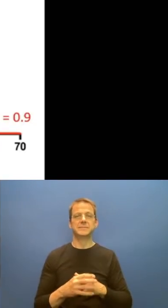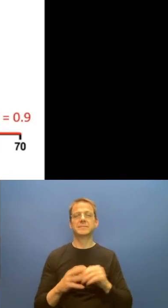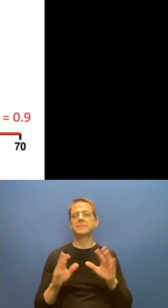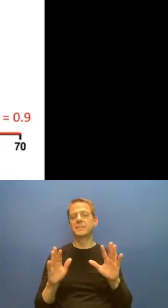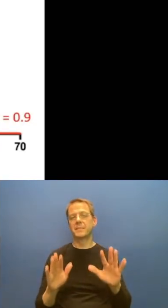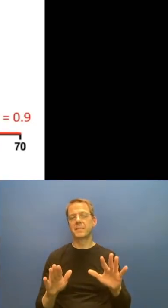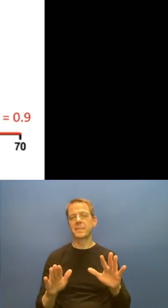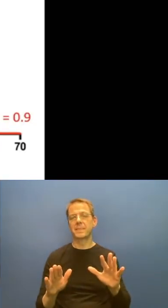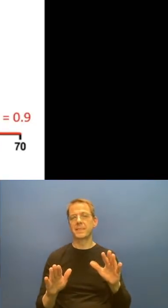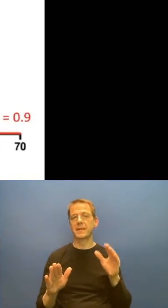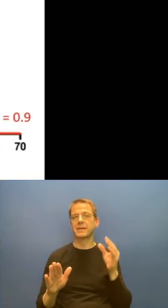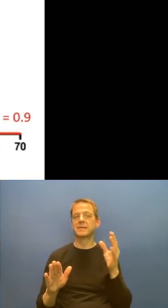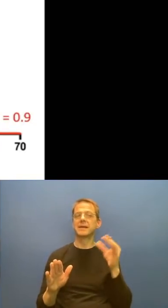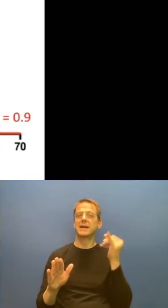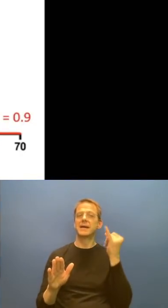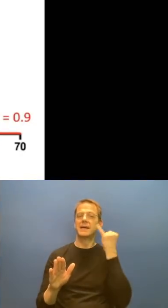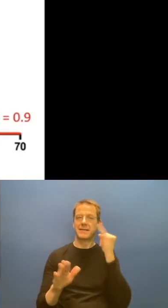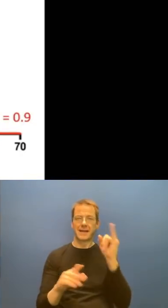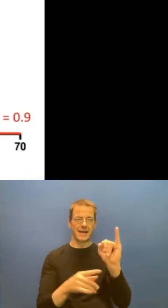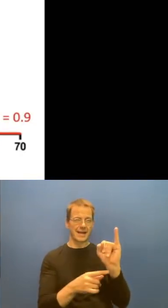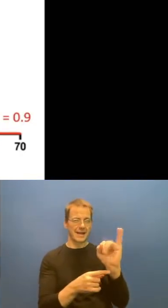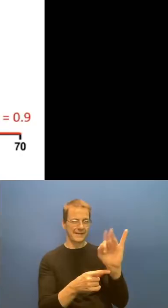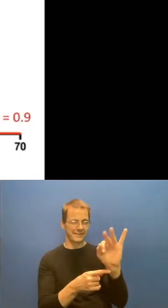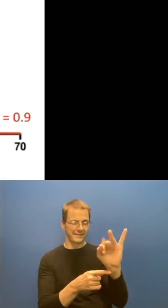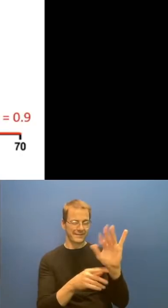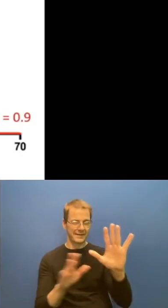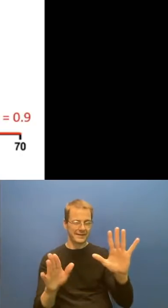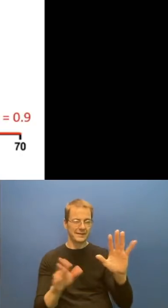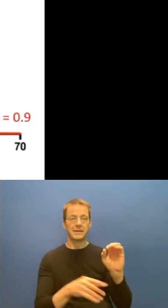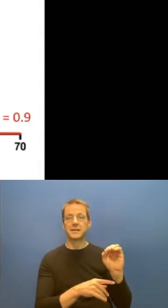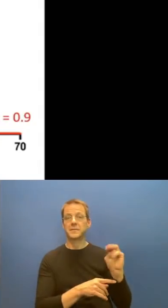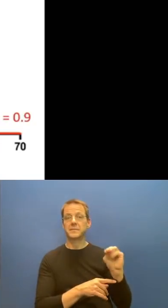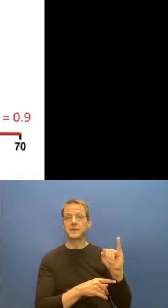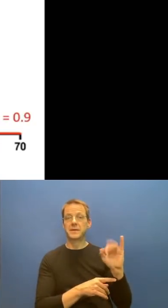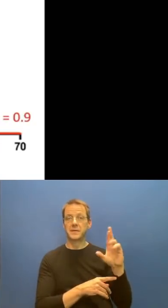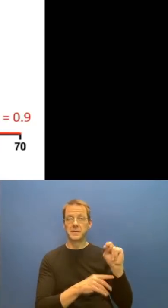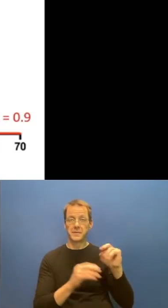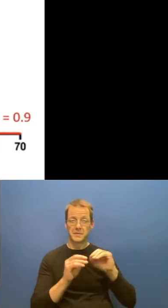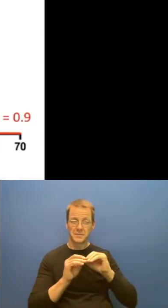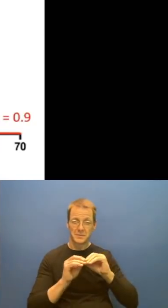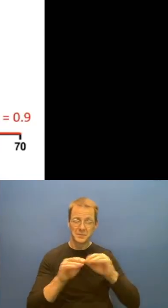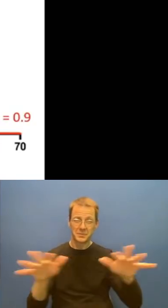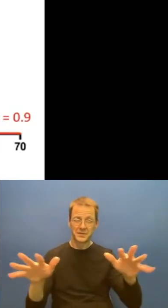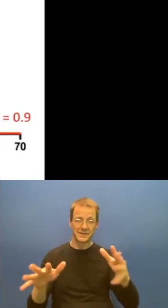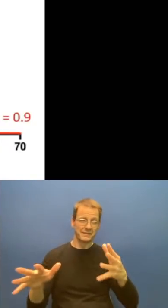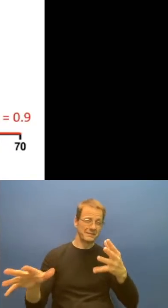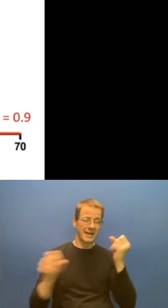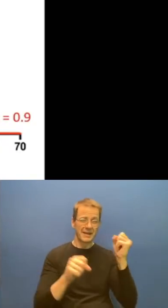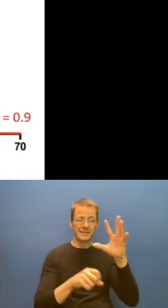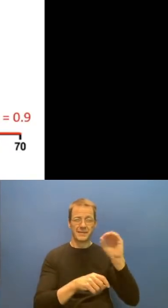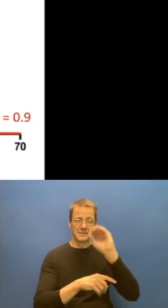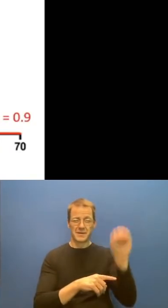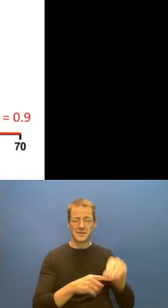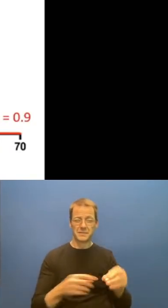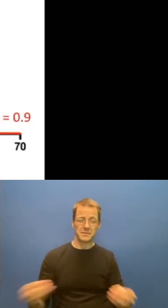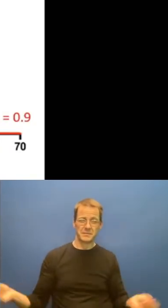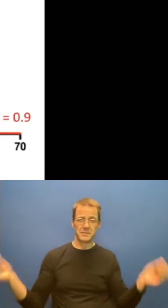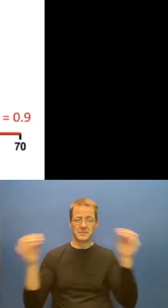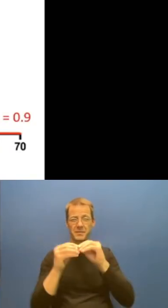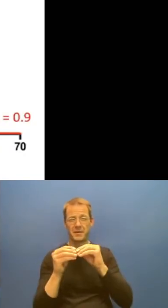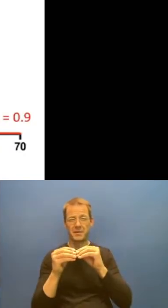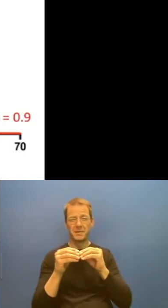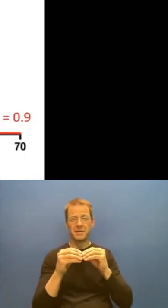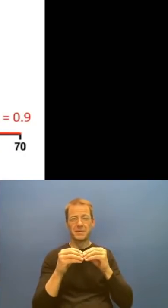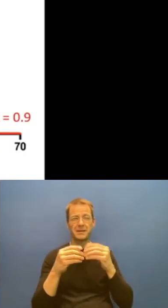effectively, then to stop something like this from spreading, to like nip it in, like prevent it from